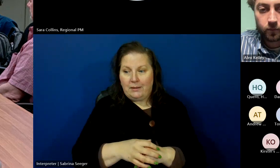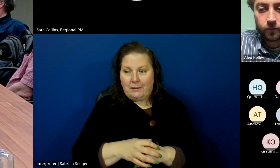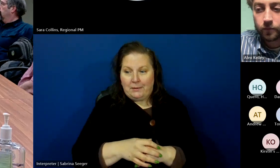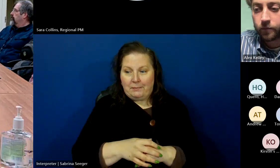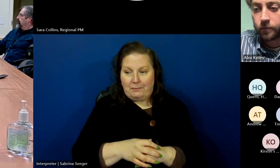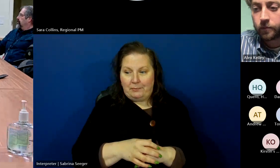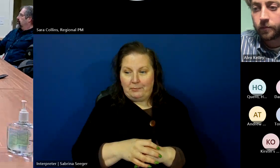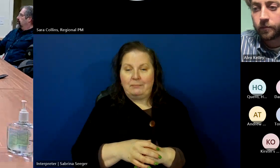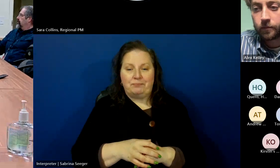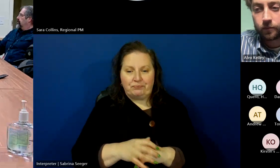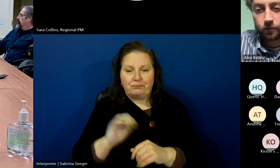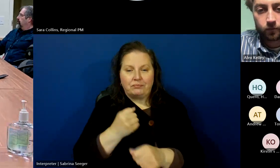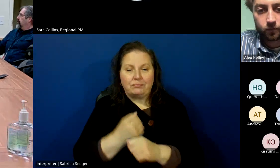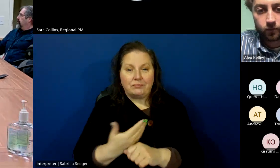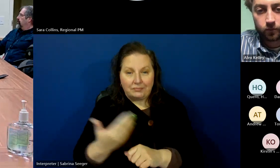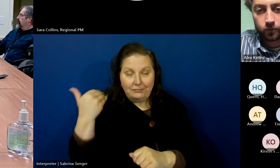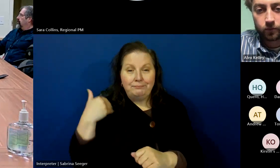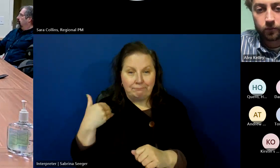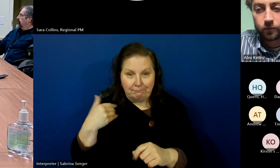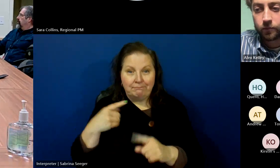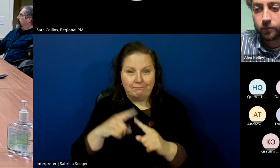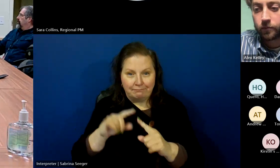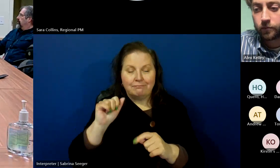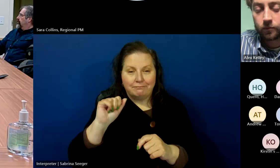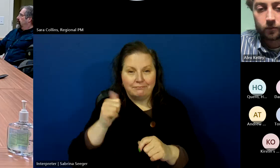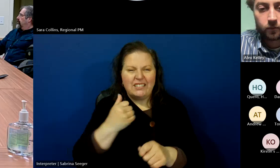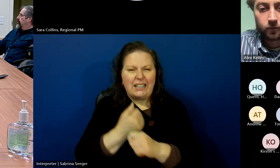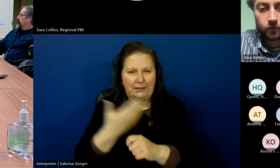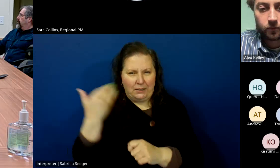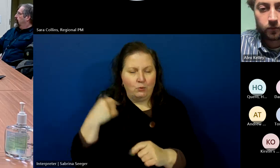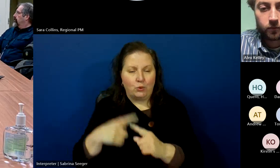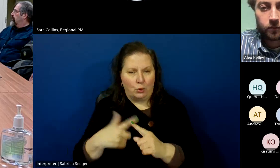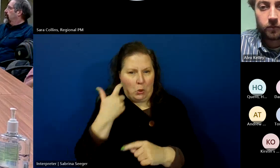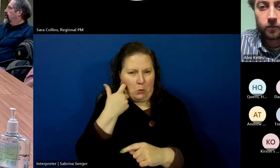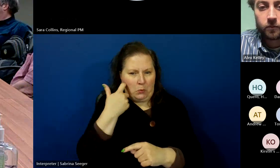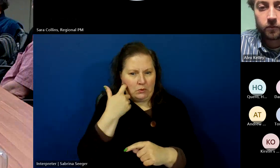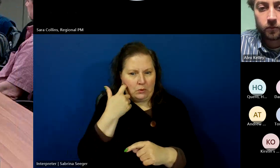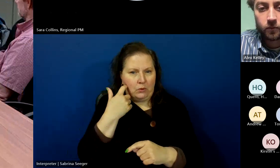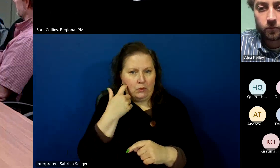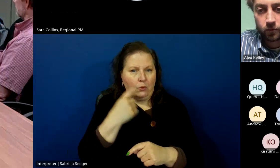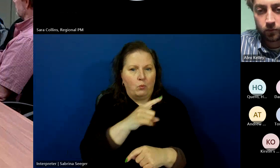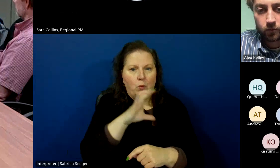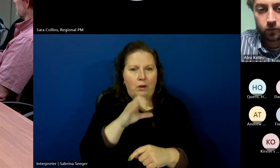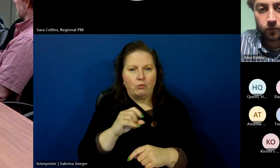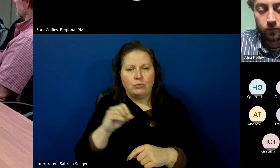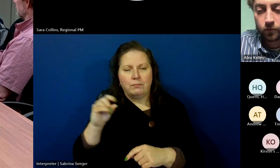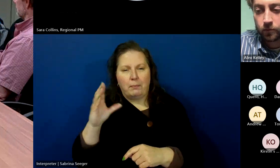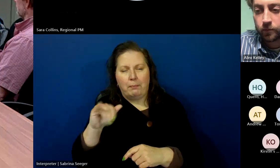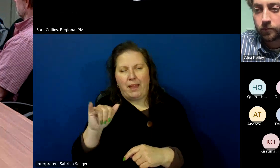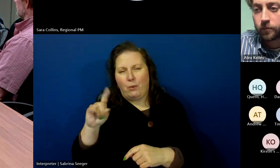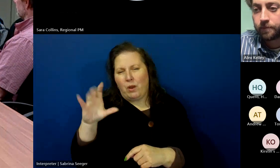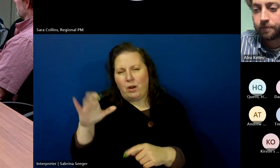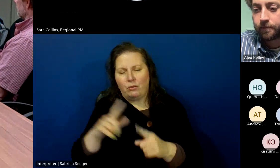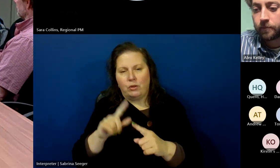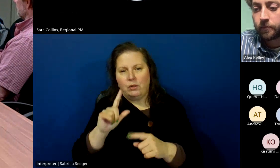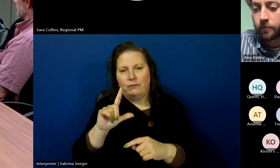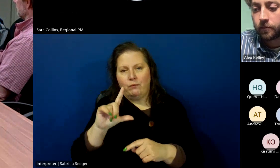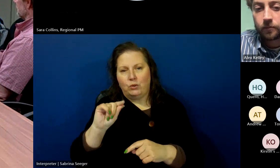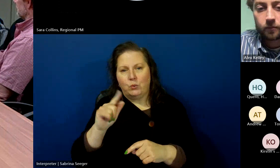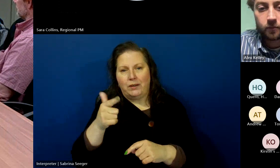about 10 years ago. It was 10 years ago that we put the 100 by 2024 in place.